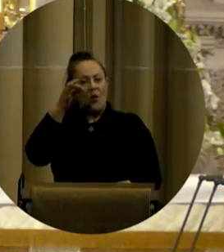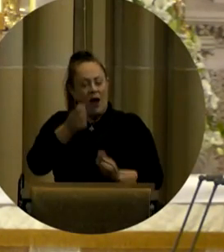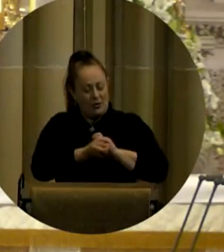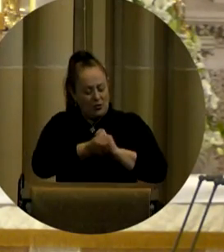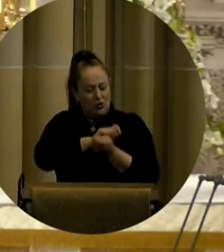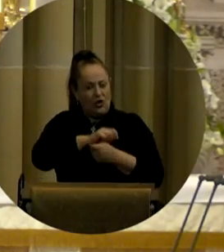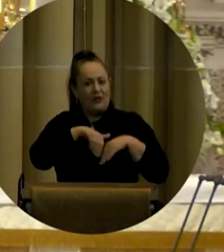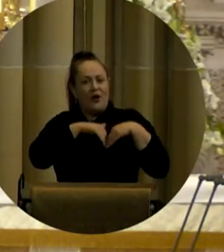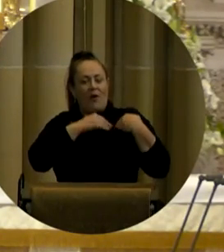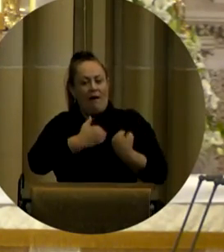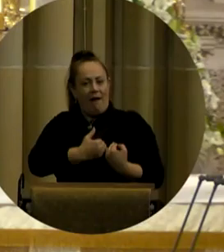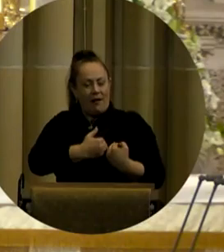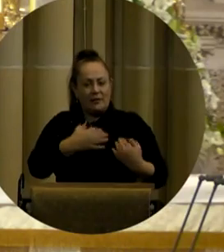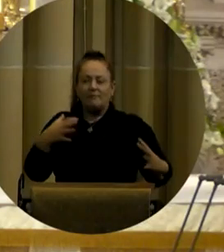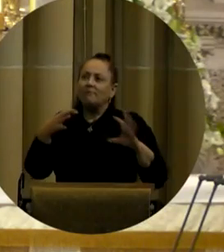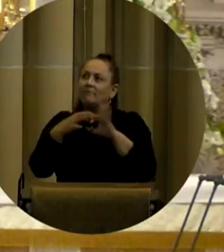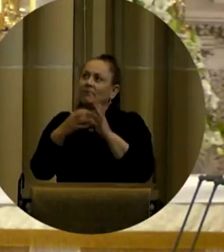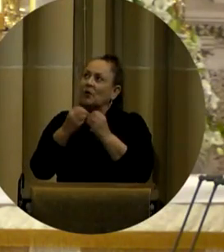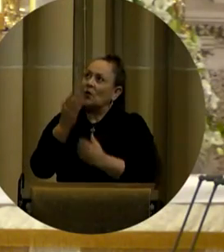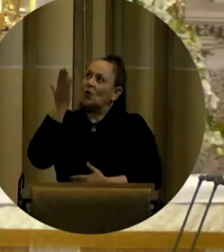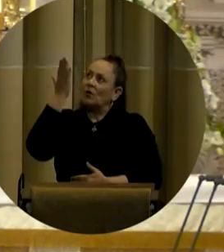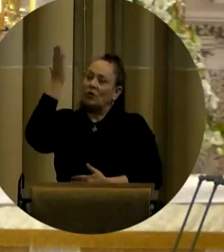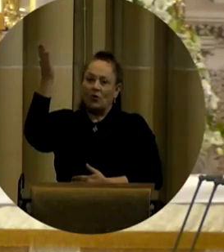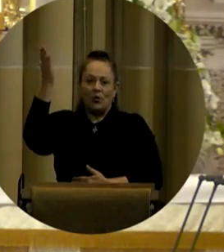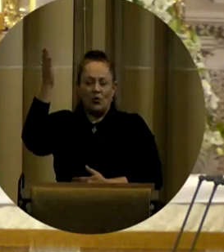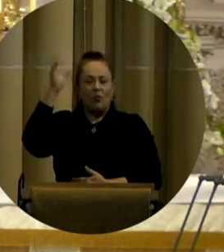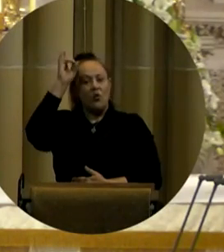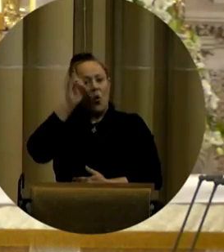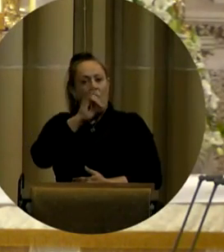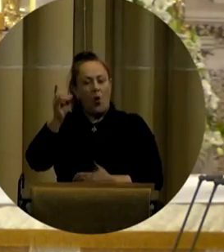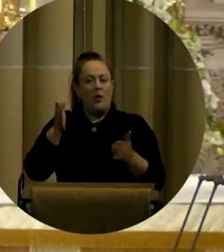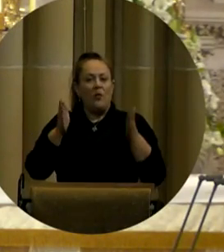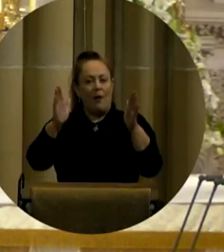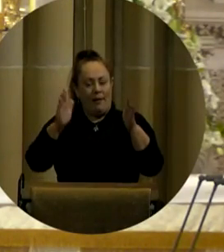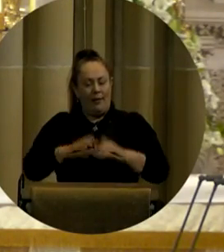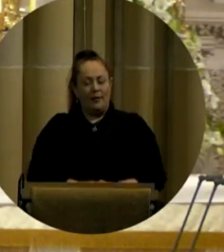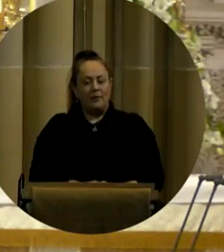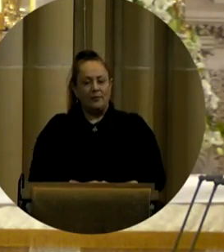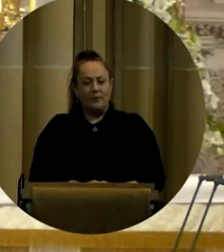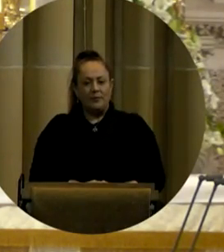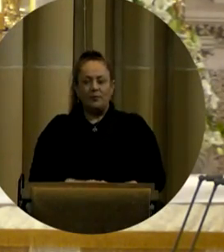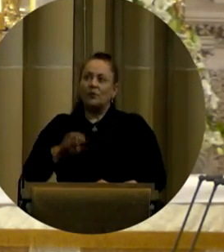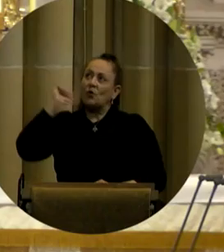hearts and align our deeds with your holy will, so that your kingdom